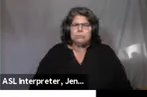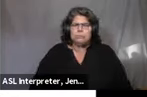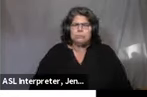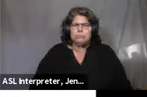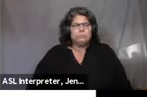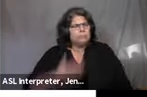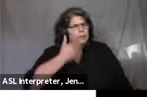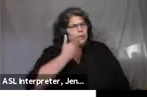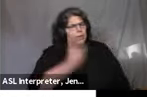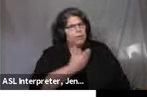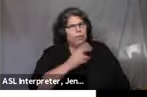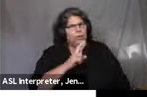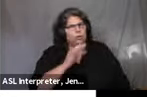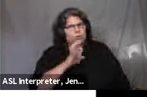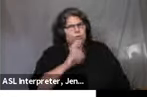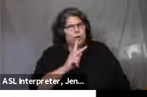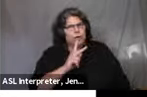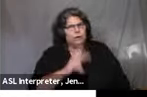Thank you, Rick.